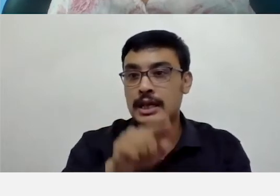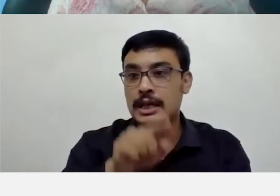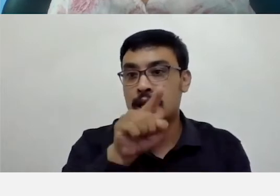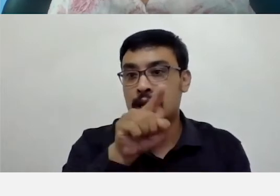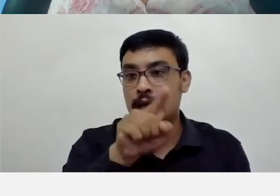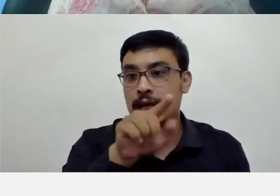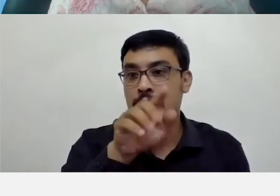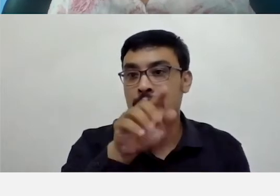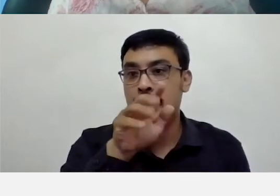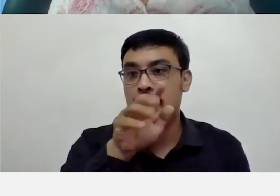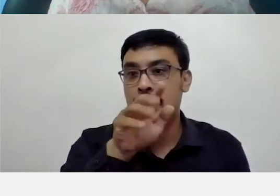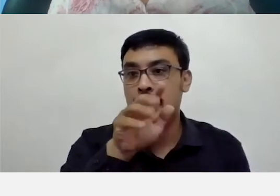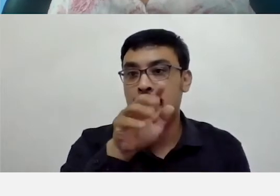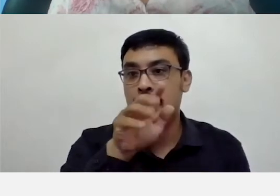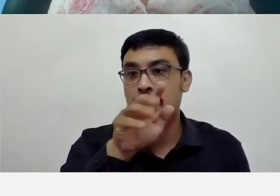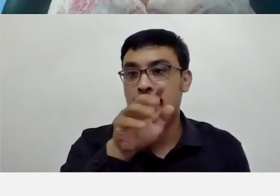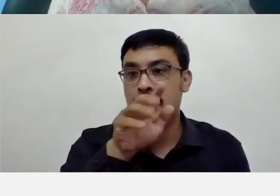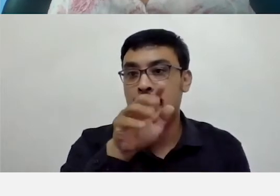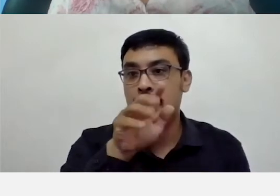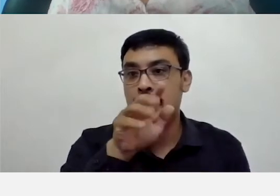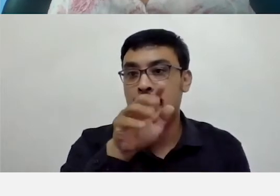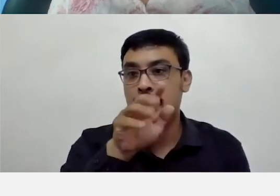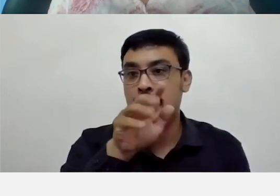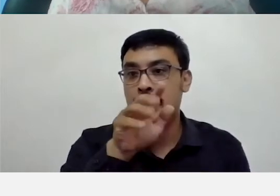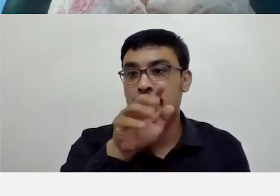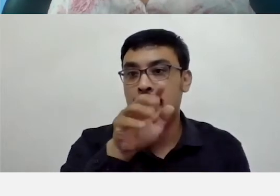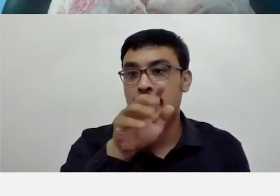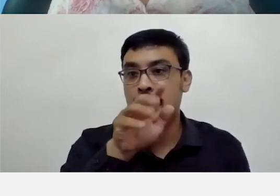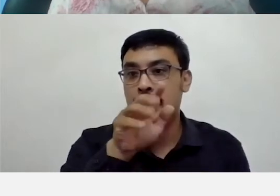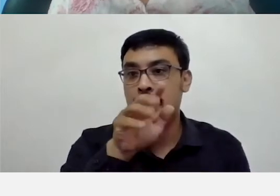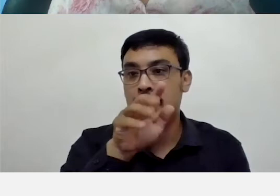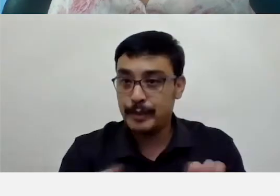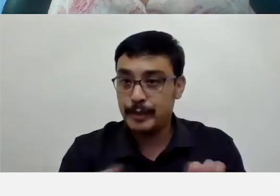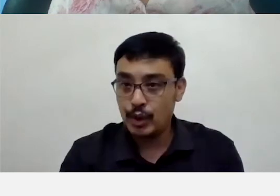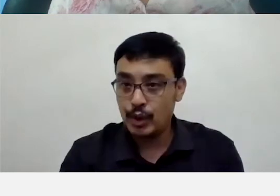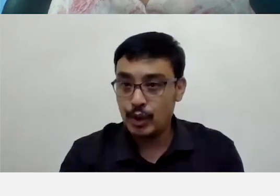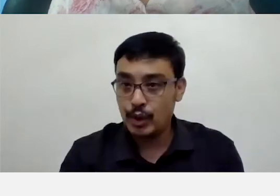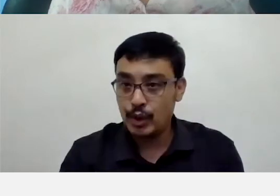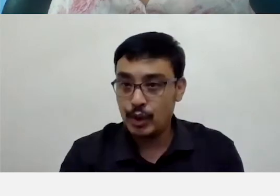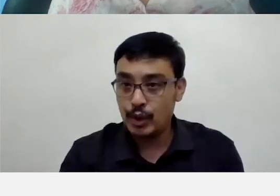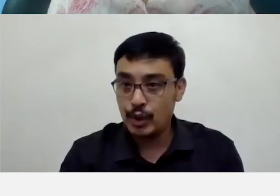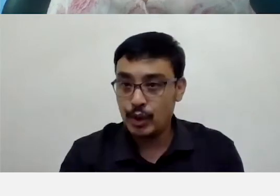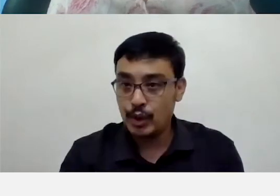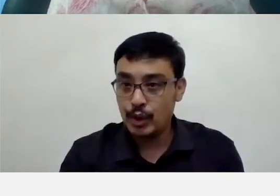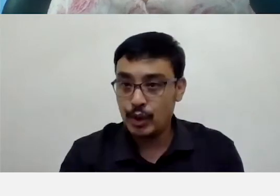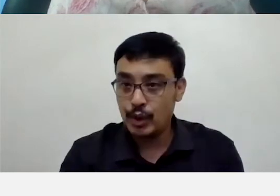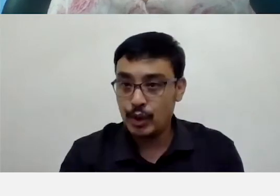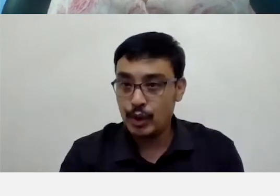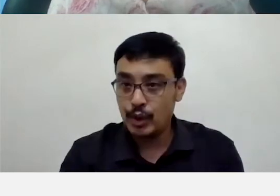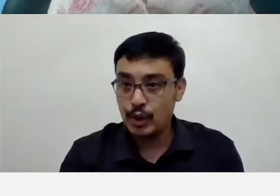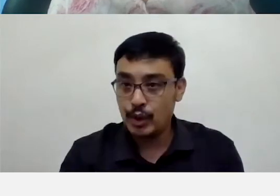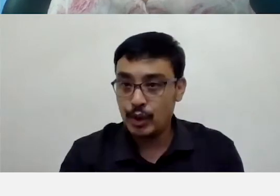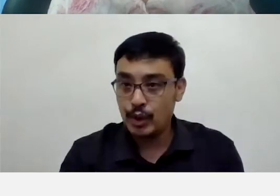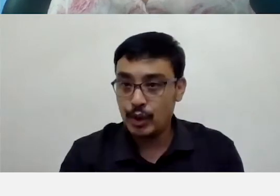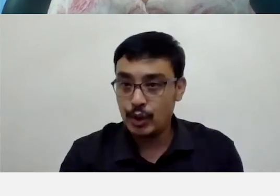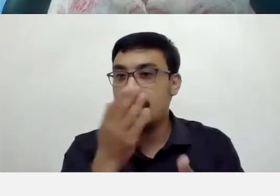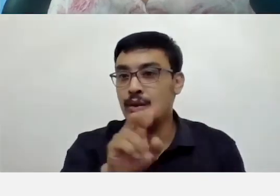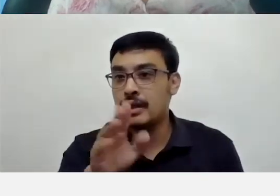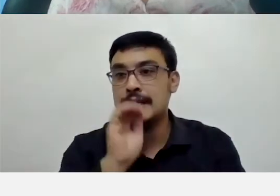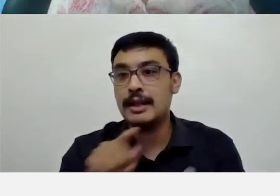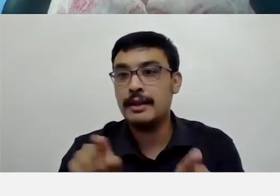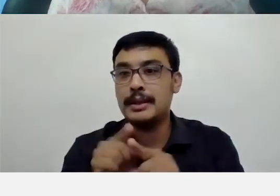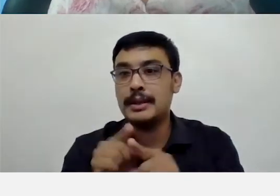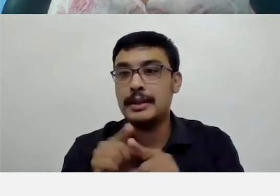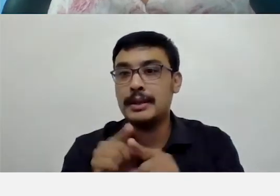and also partially destroyed in 2015. So it is already reconstructed it. So after